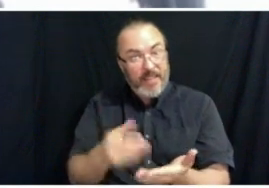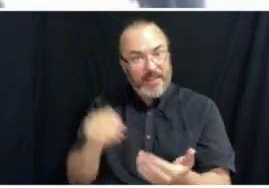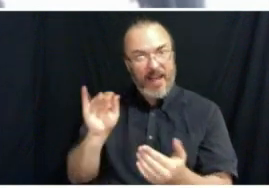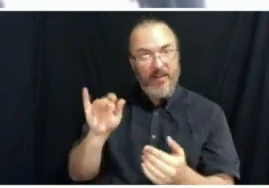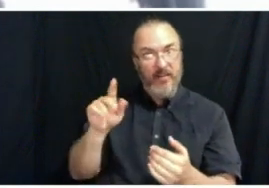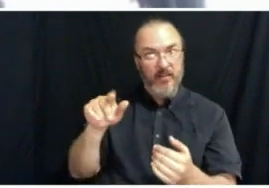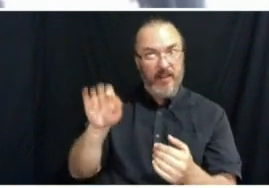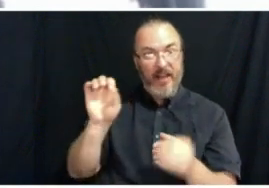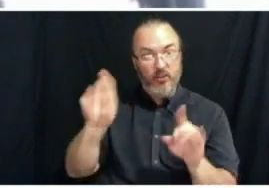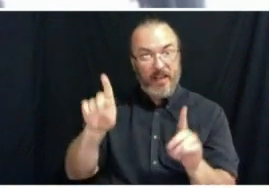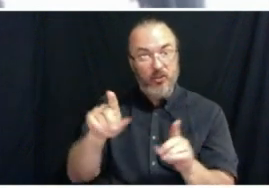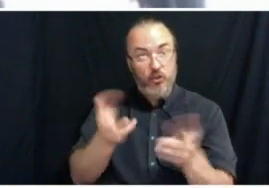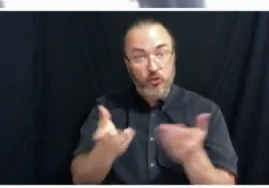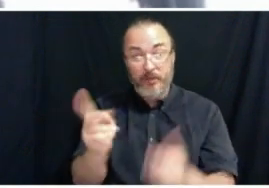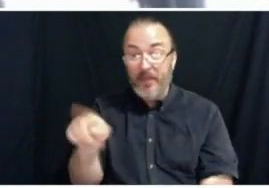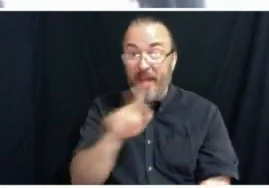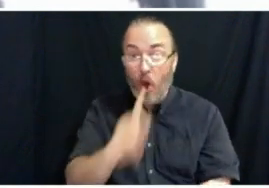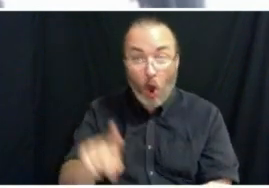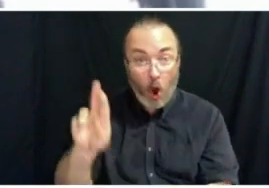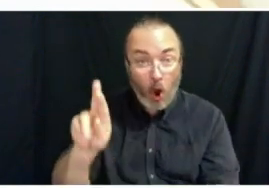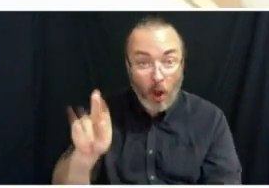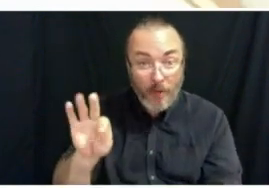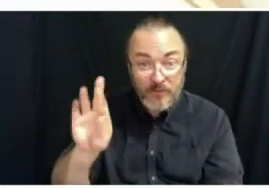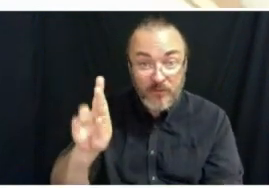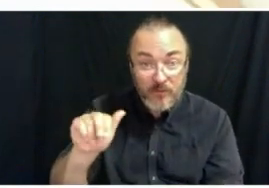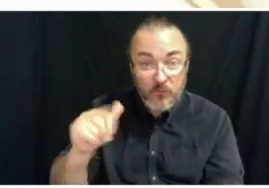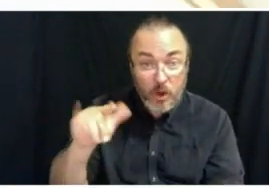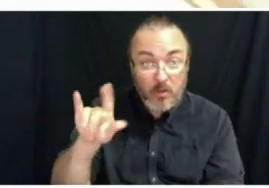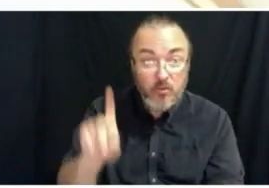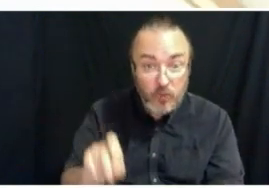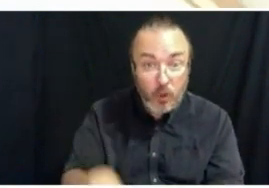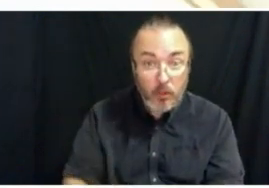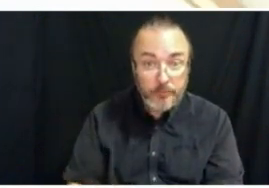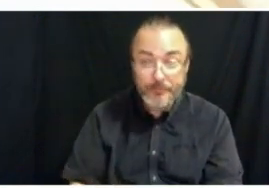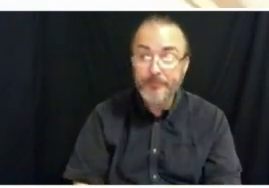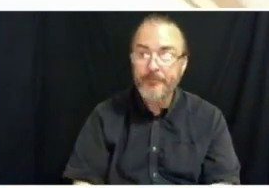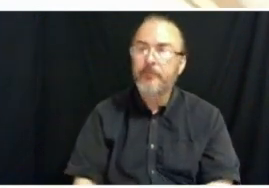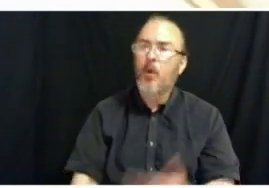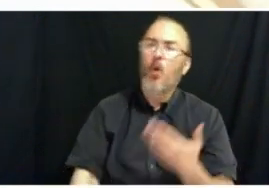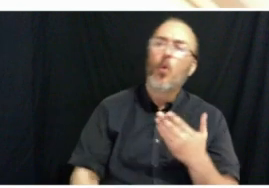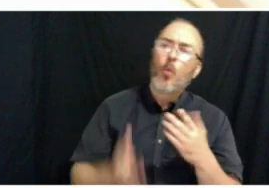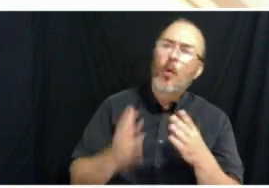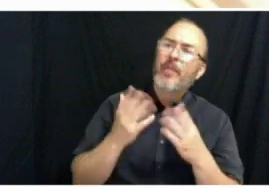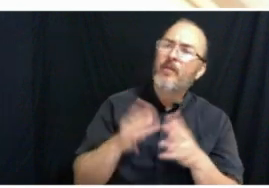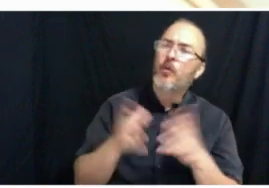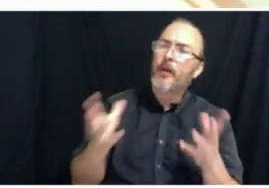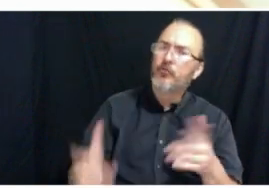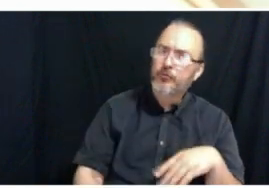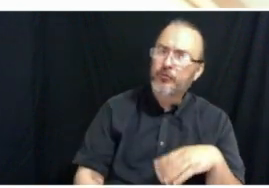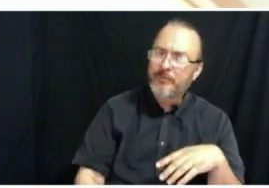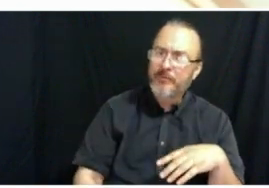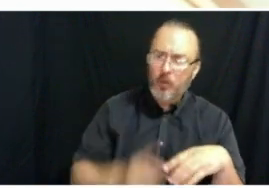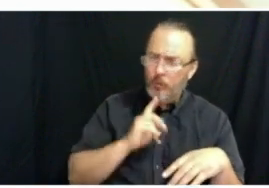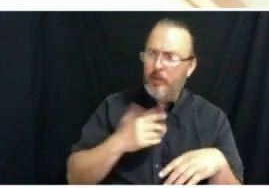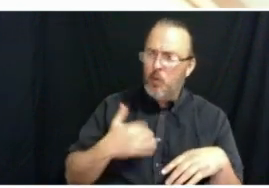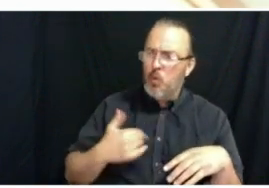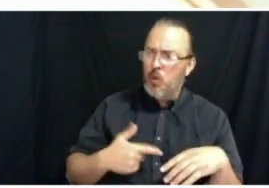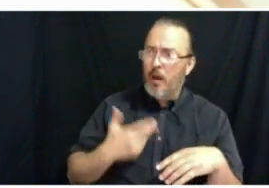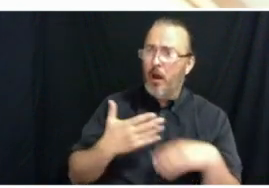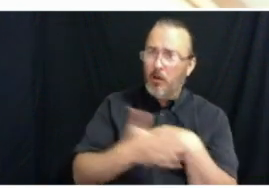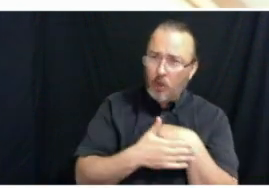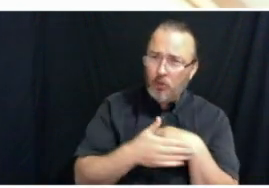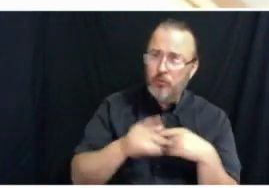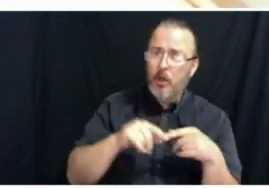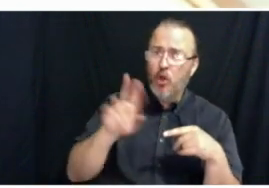services. Thank you very much. It is so gratifying to hear of countries and UNHCR taking